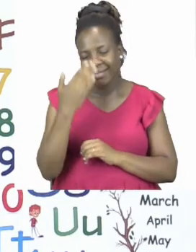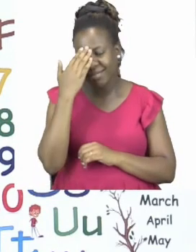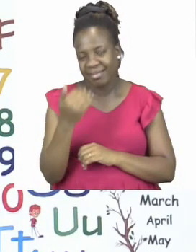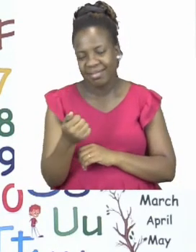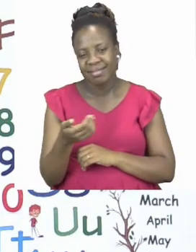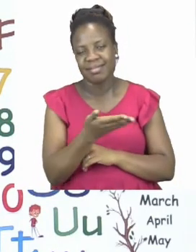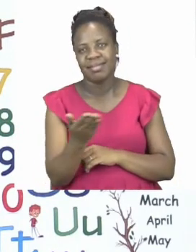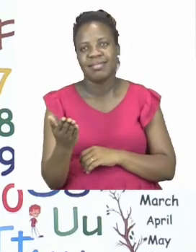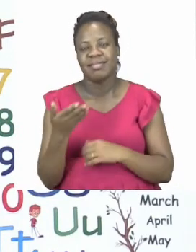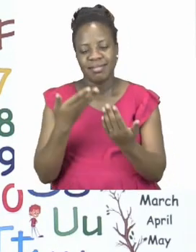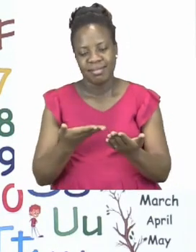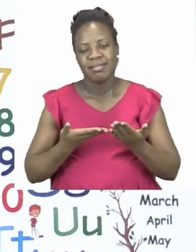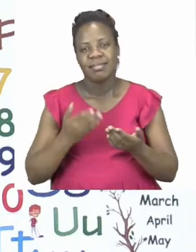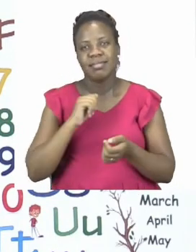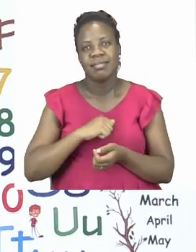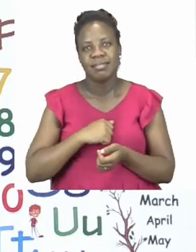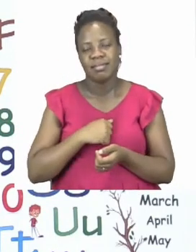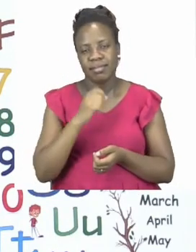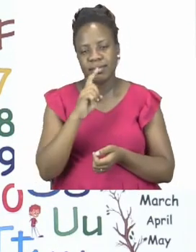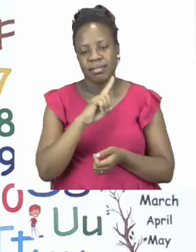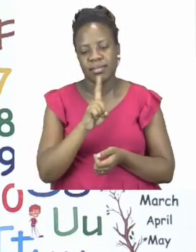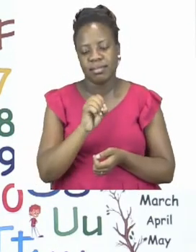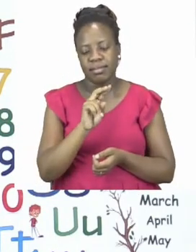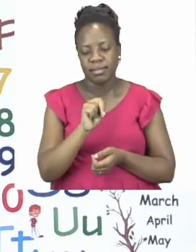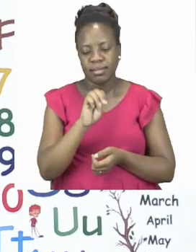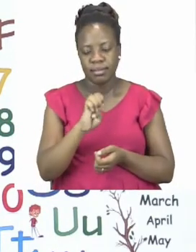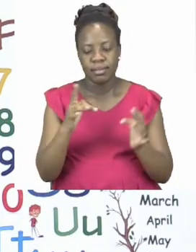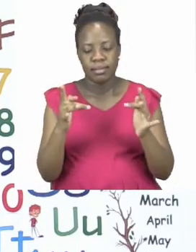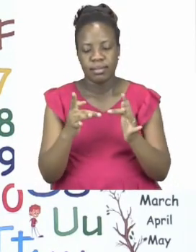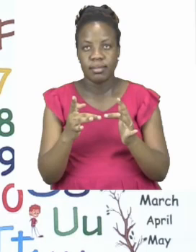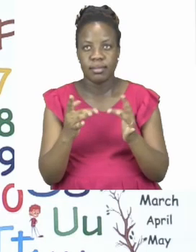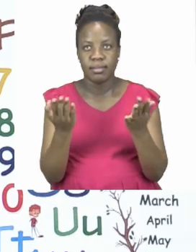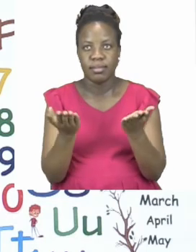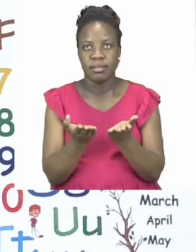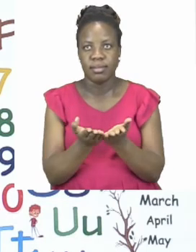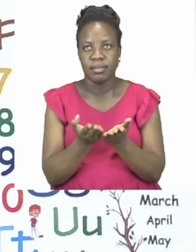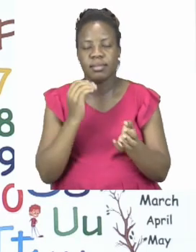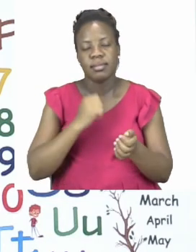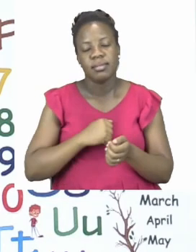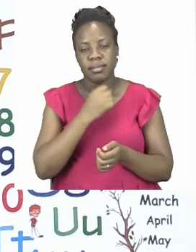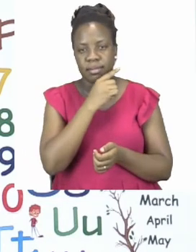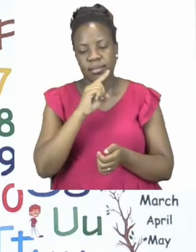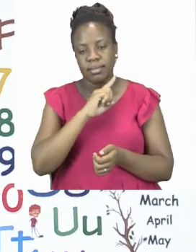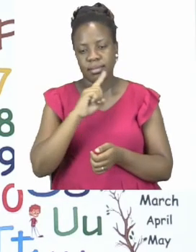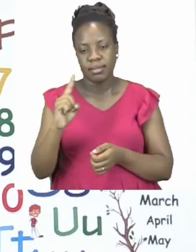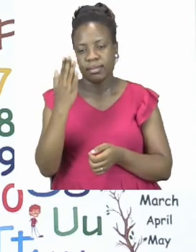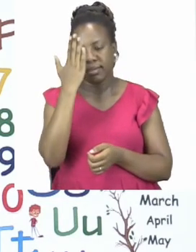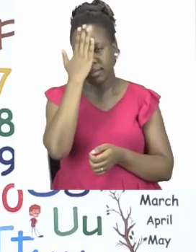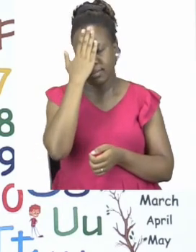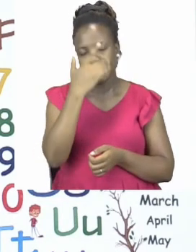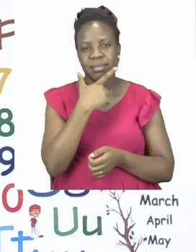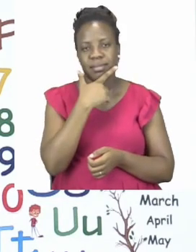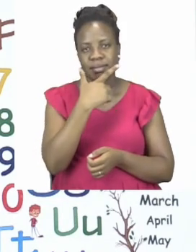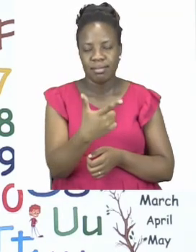Hello everyone and welcome to My Zone Online School. My name is Teacher Mutsa and thank you so